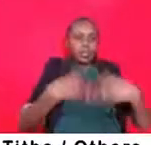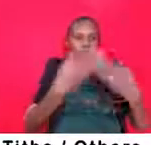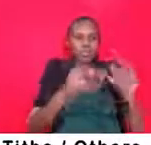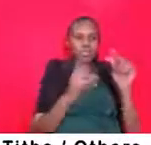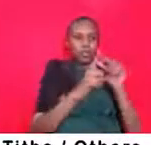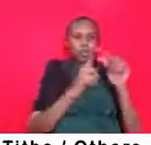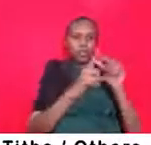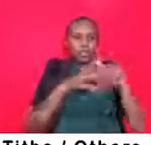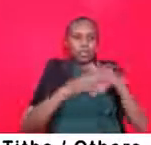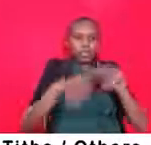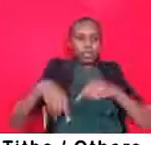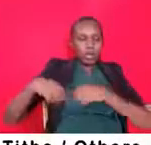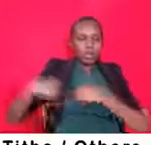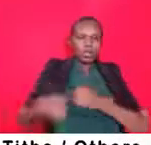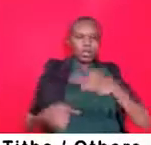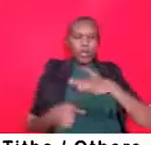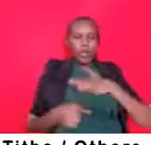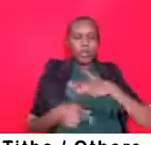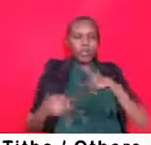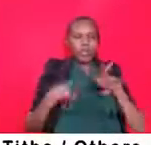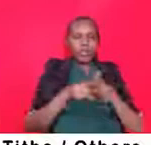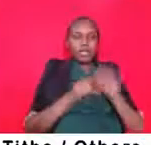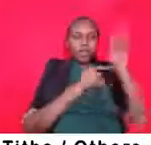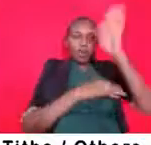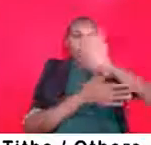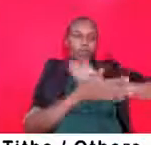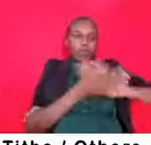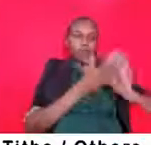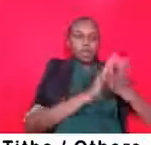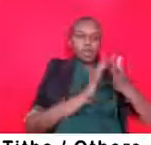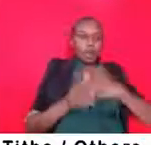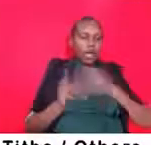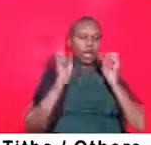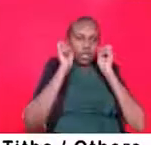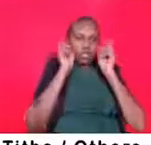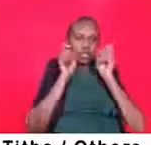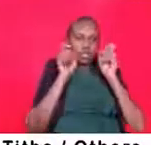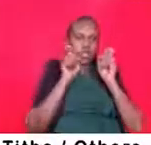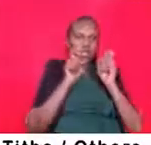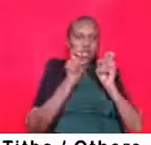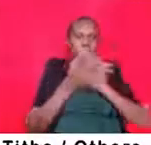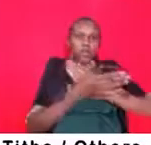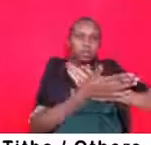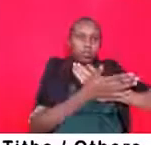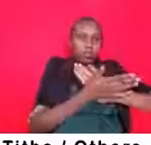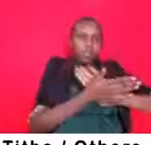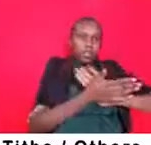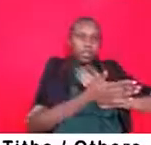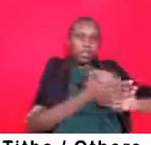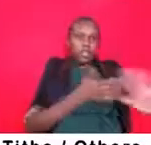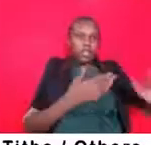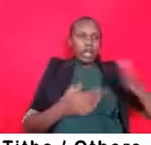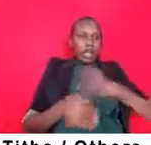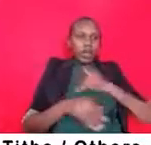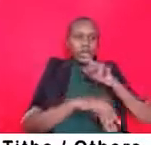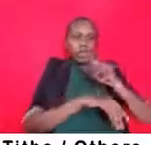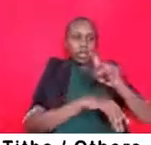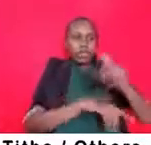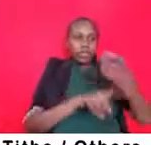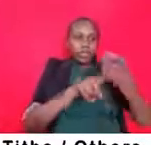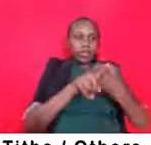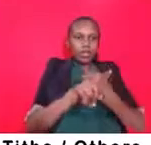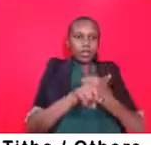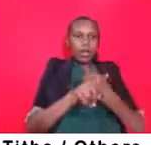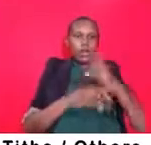word into our hearts, dear Lord, and may you please forgive our sins. Remove the virus into our world and make